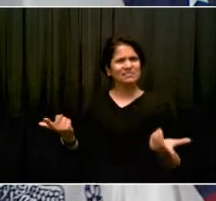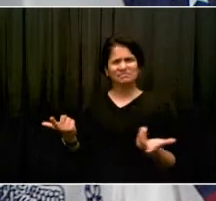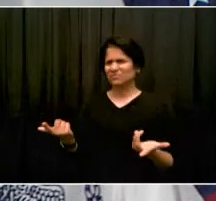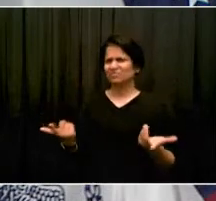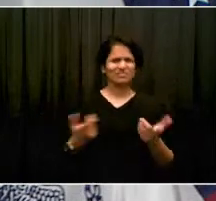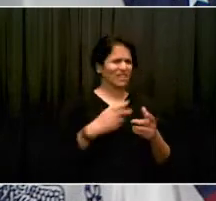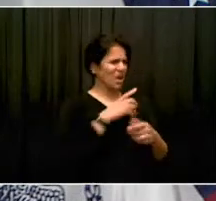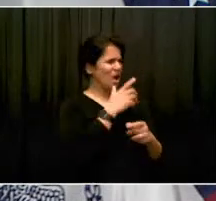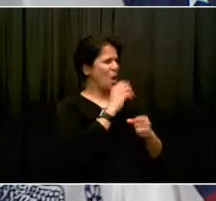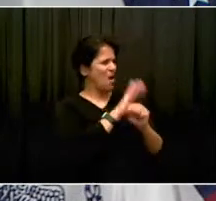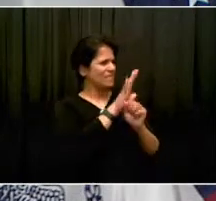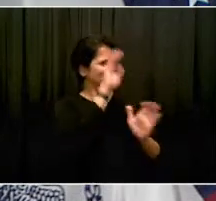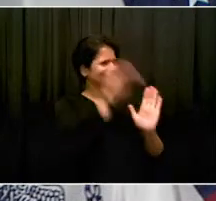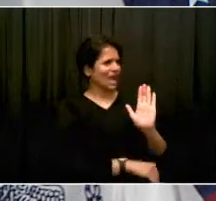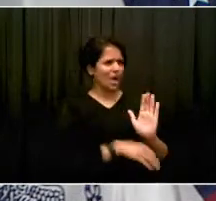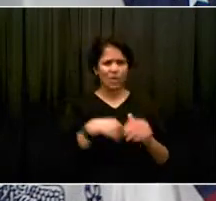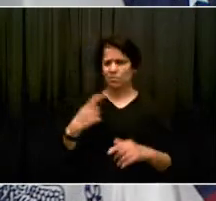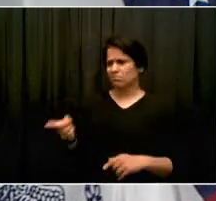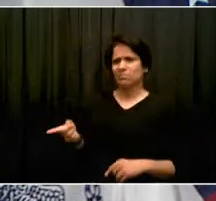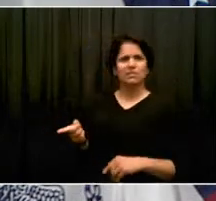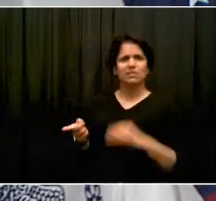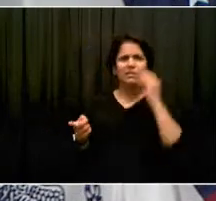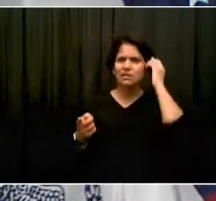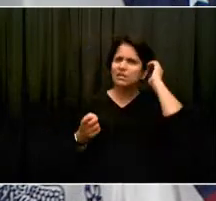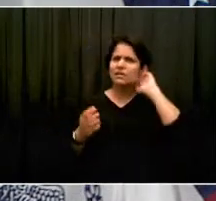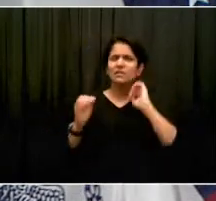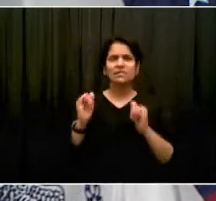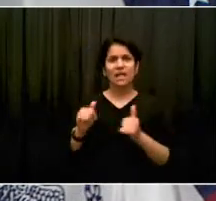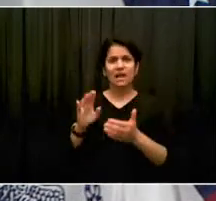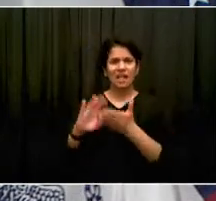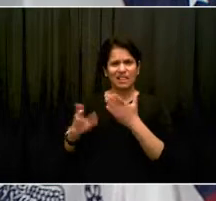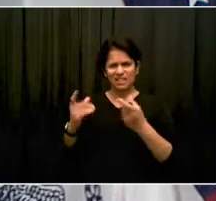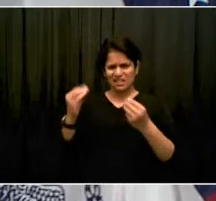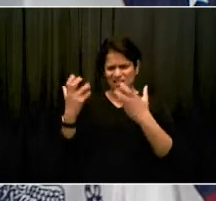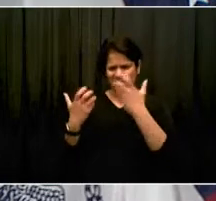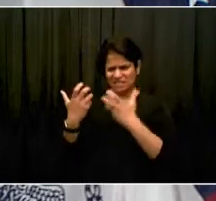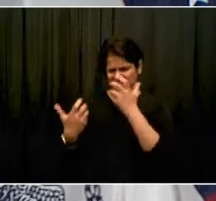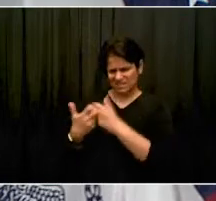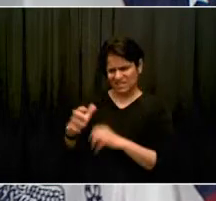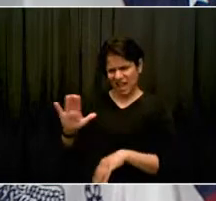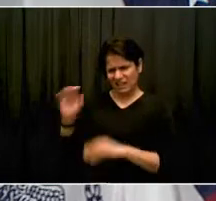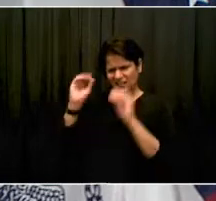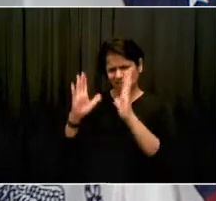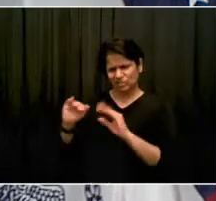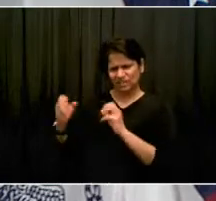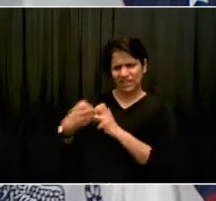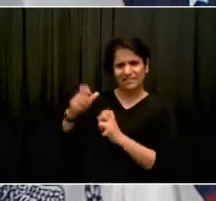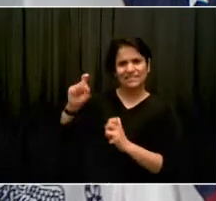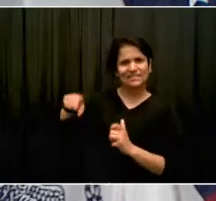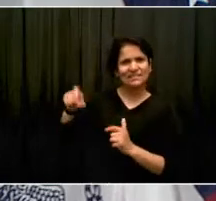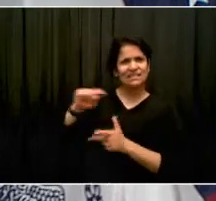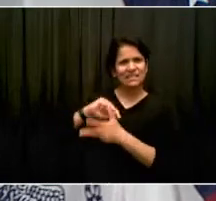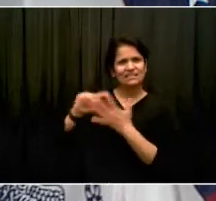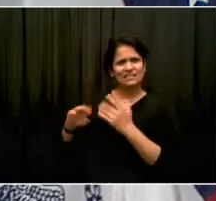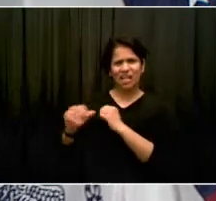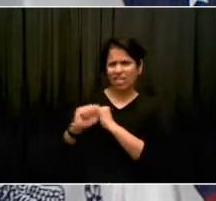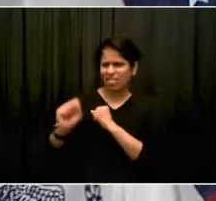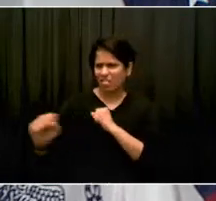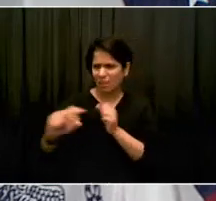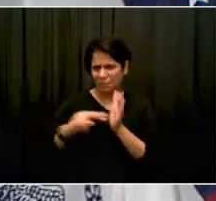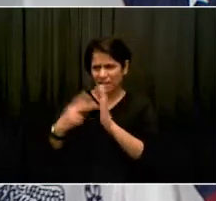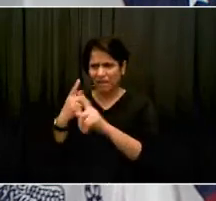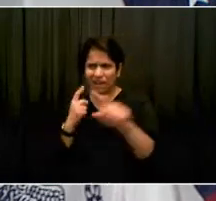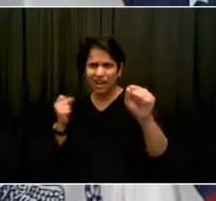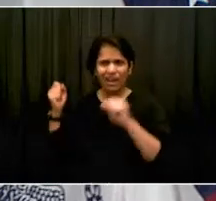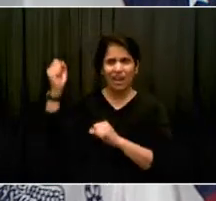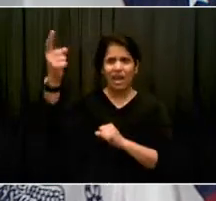who you spoke with. I want to make sure we are accurate. The accommodation system was structured for this school year in the atmosphere of